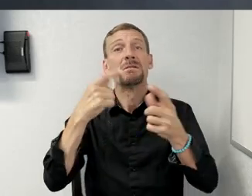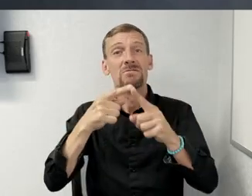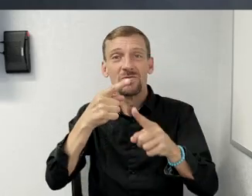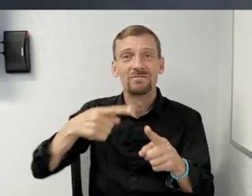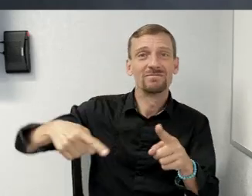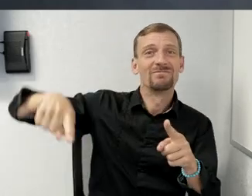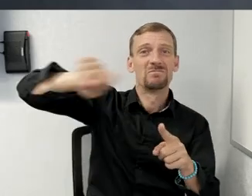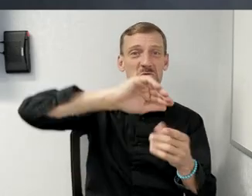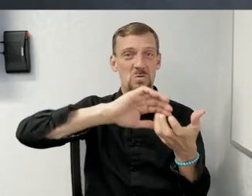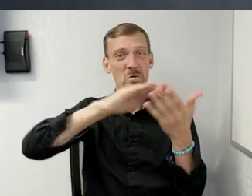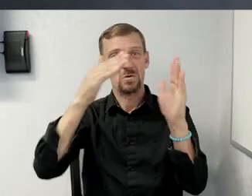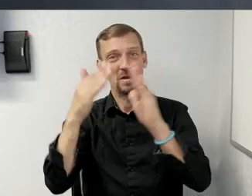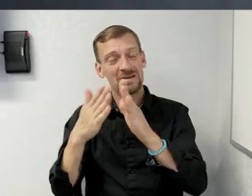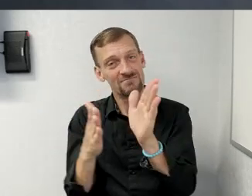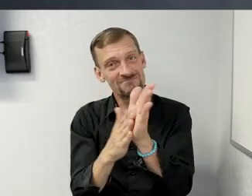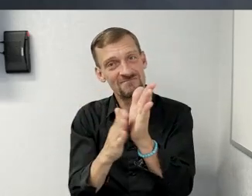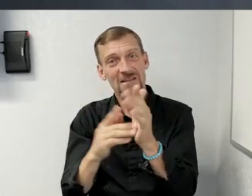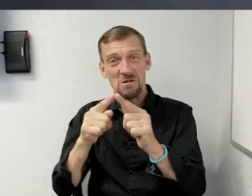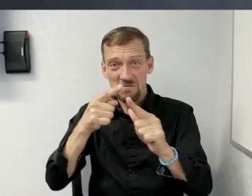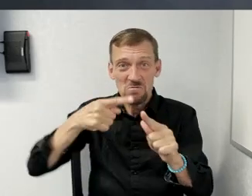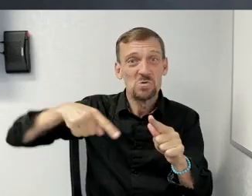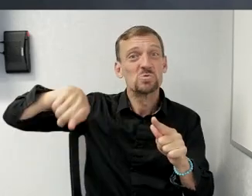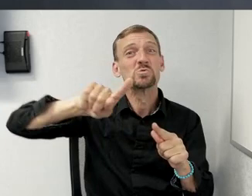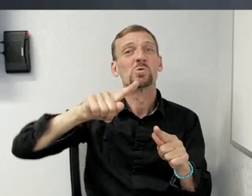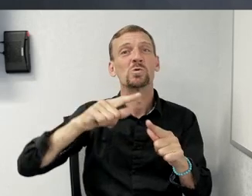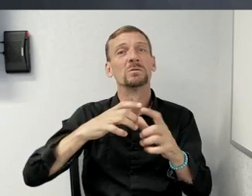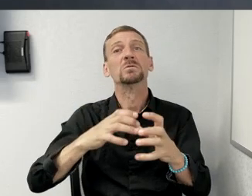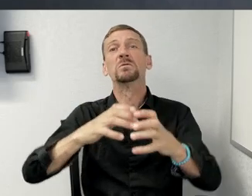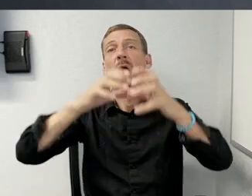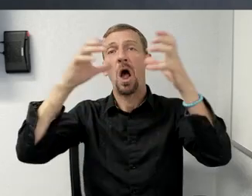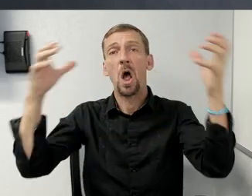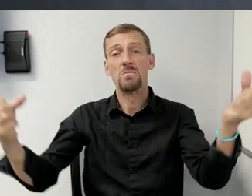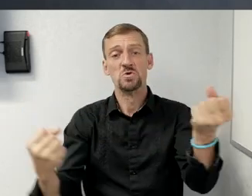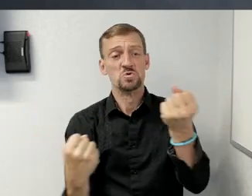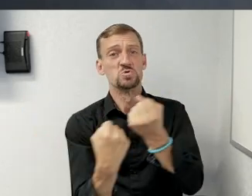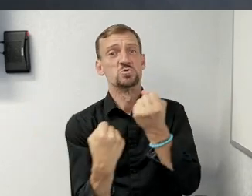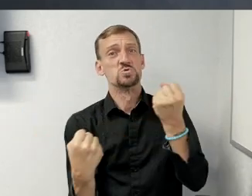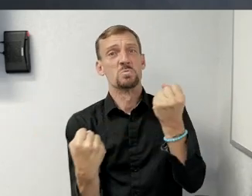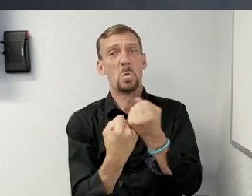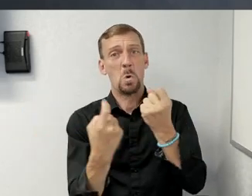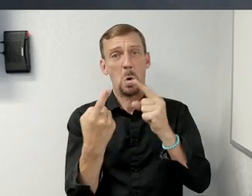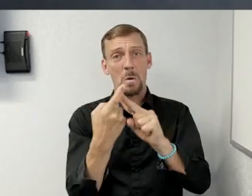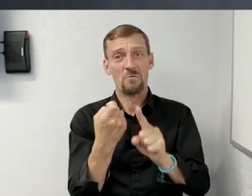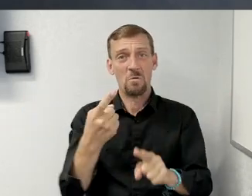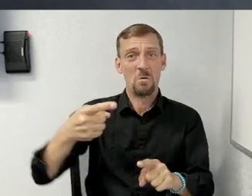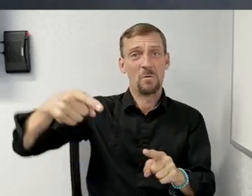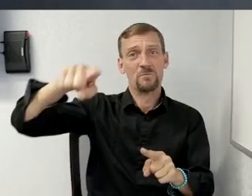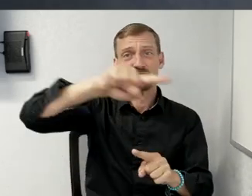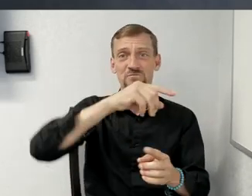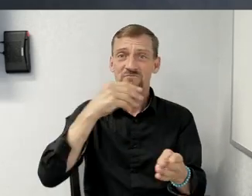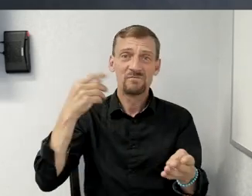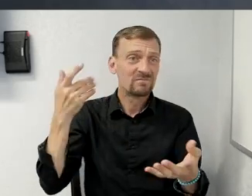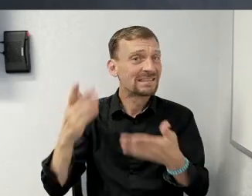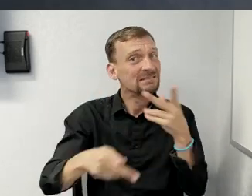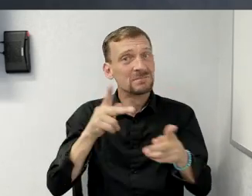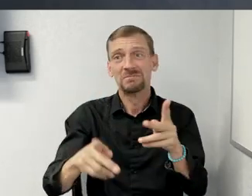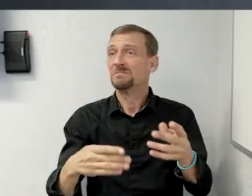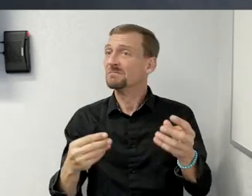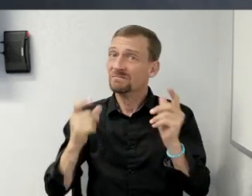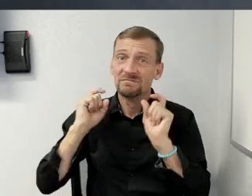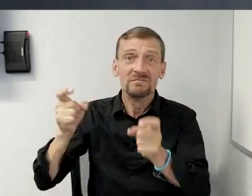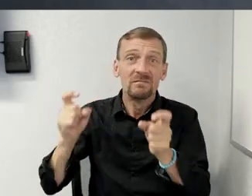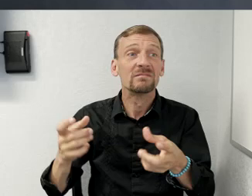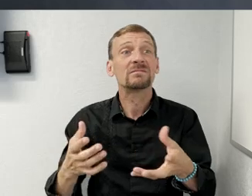to our community. The amount of support, the generosity, again, the words of encouragement and